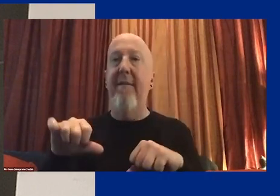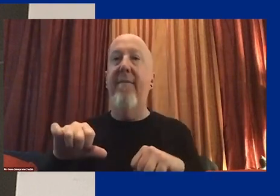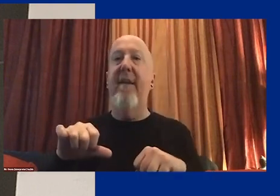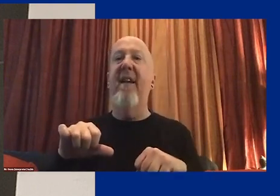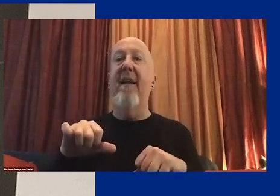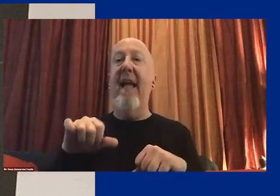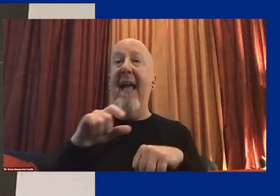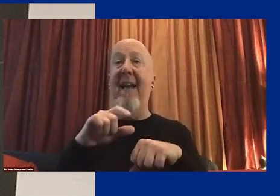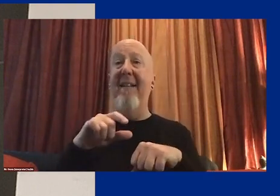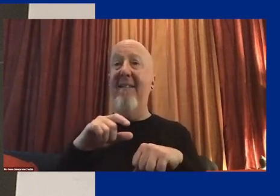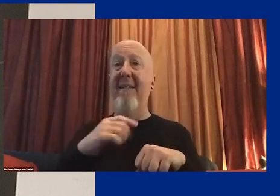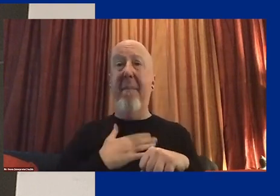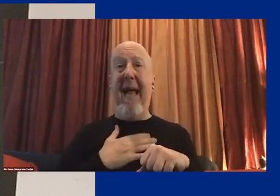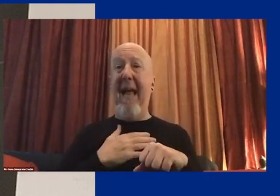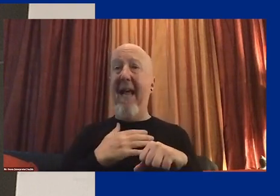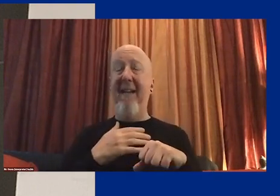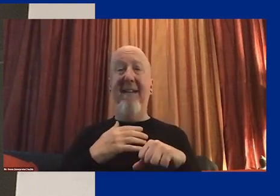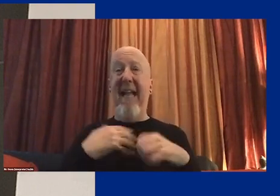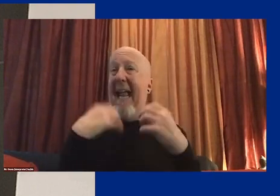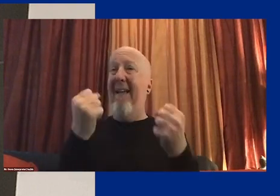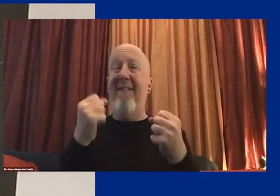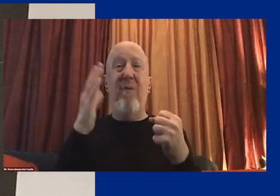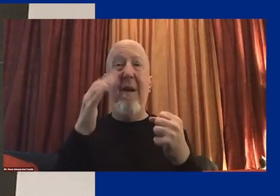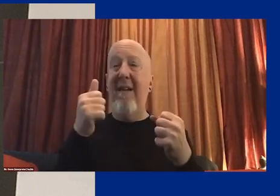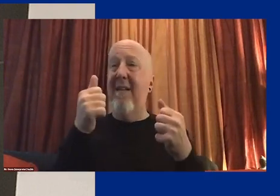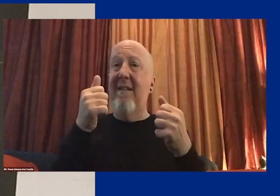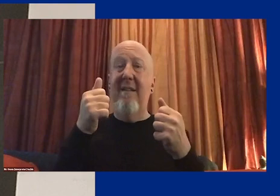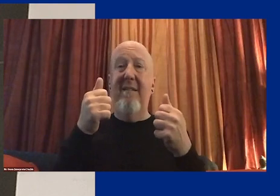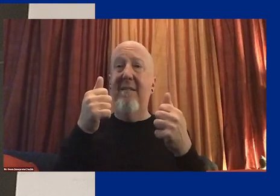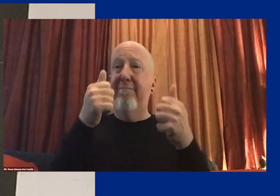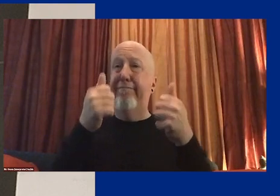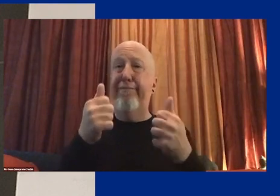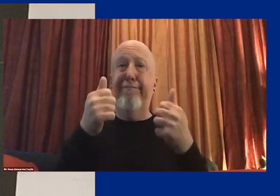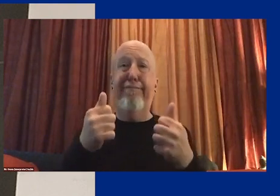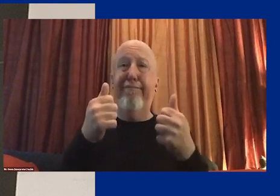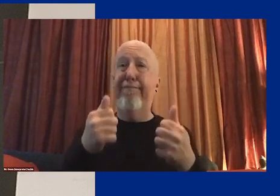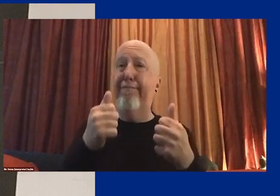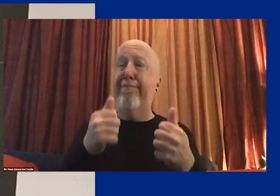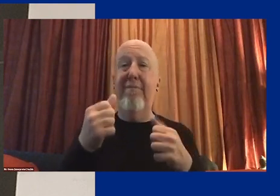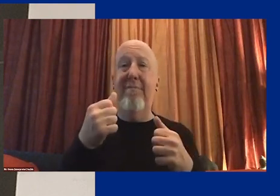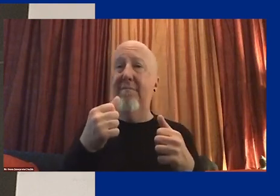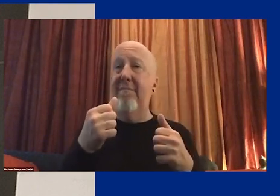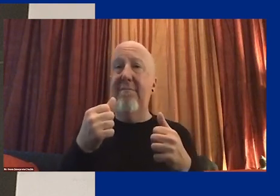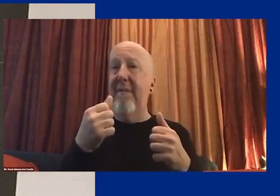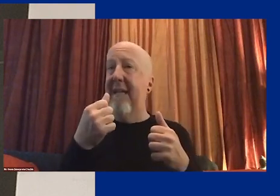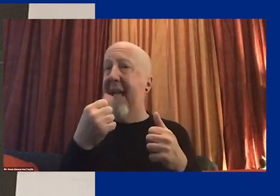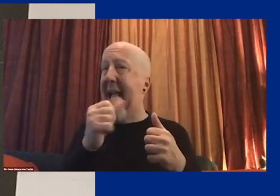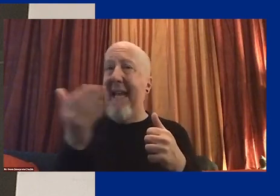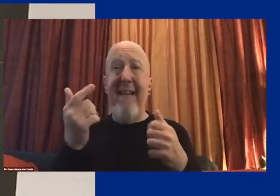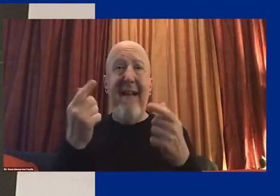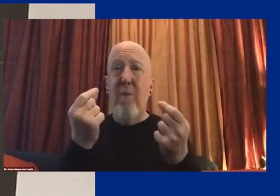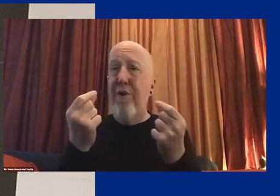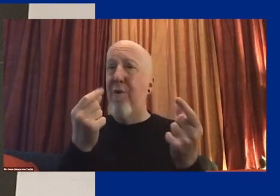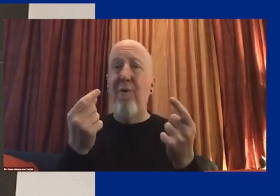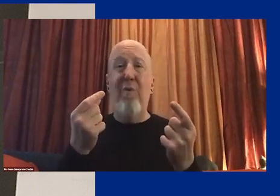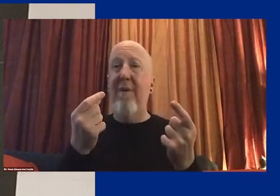Is there anything the person can do to get the surgery done before the paralysis worsens? Or are they